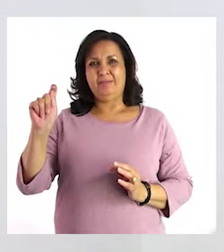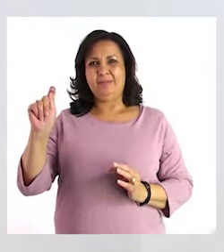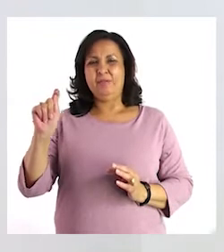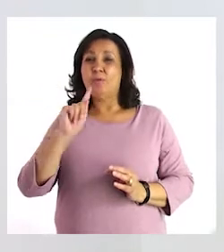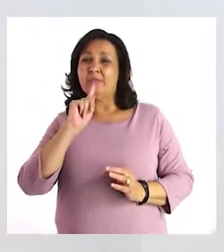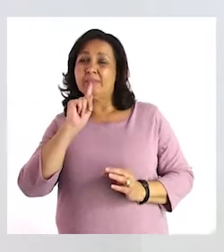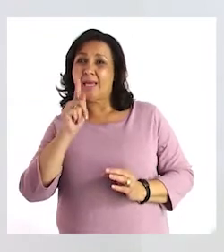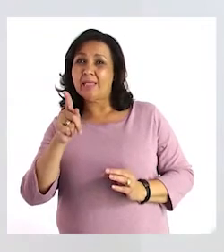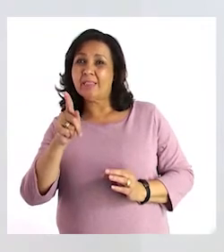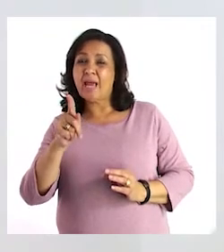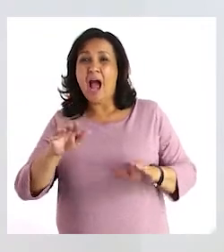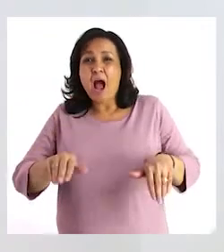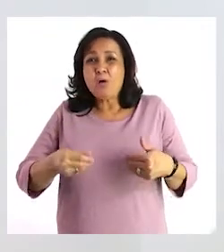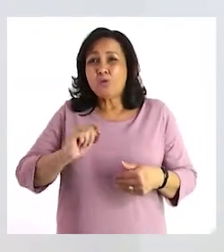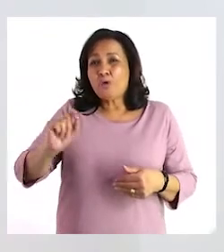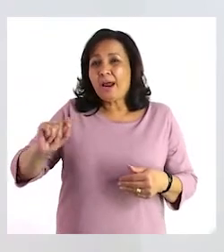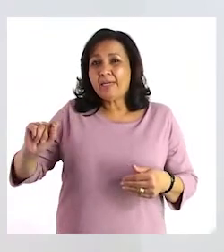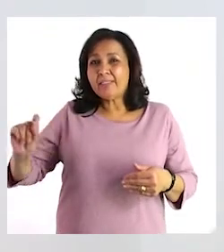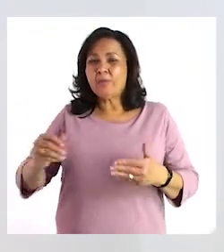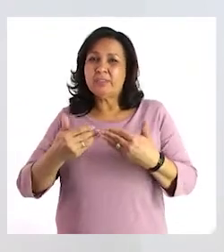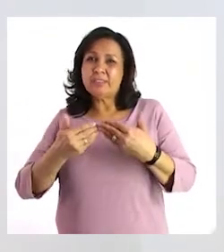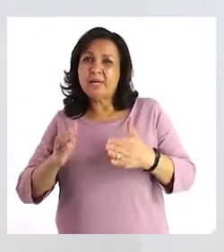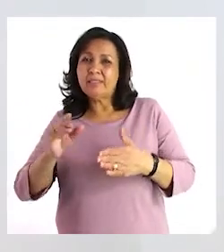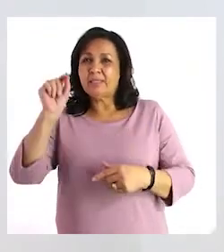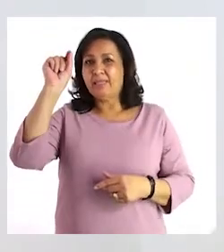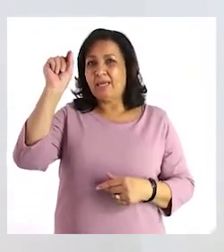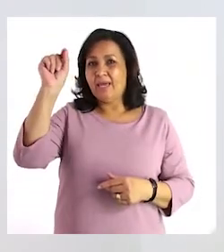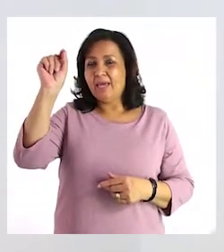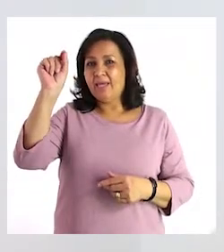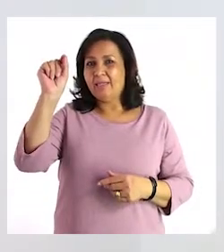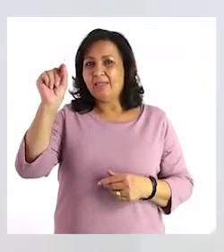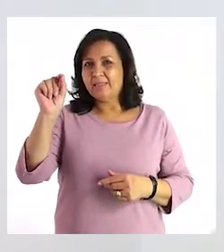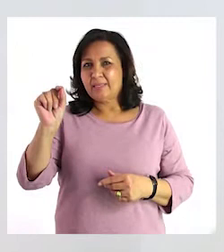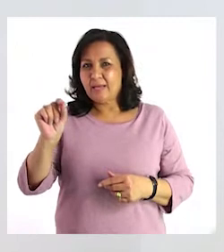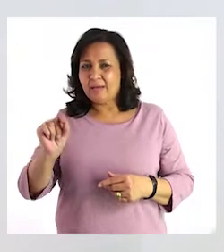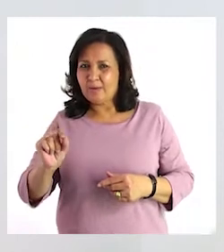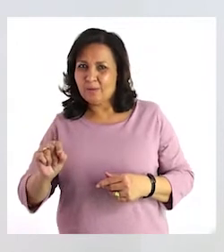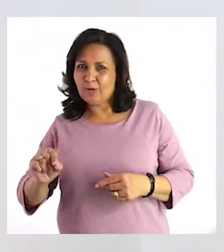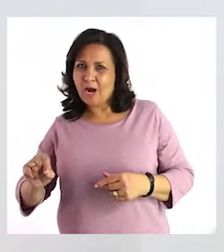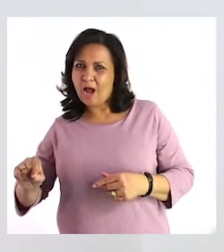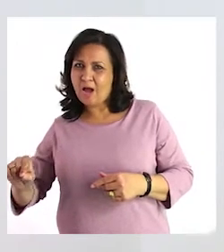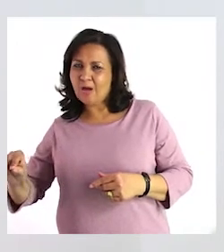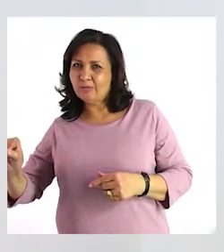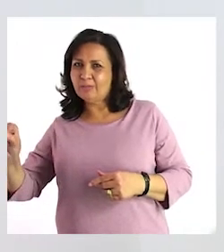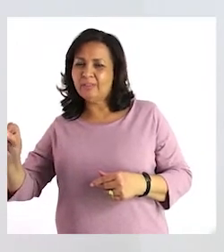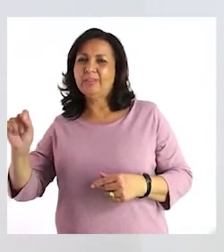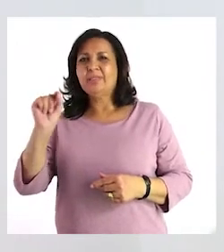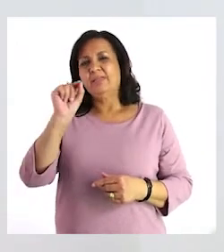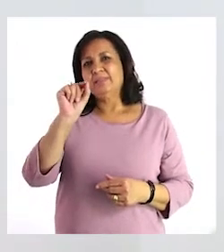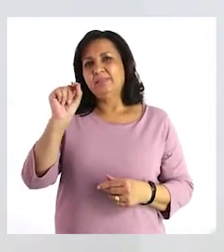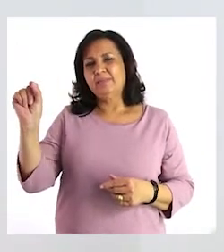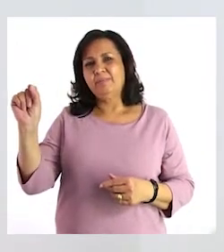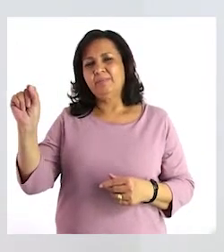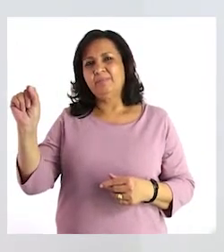said the letter T starts straight down the line and gives a curvy kick at the end, and